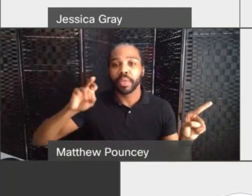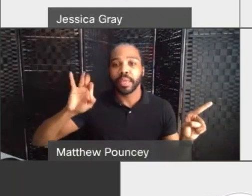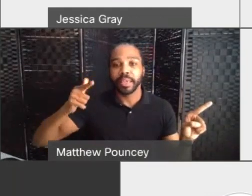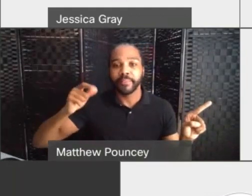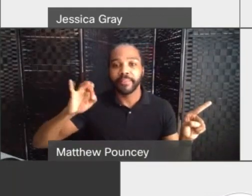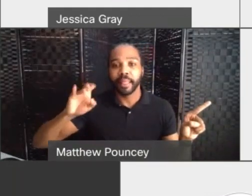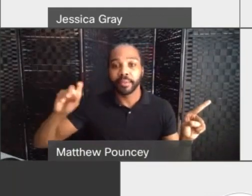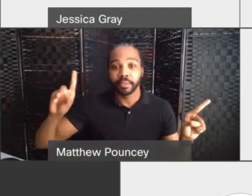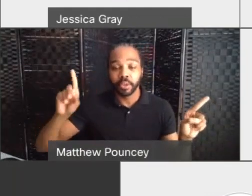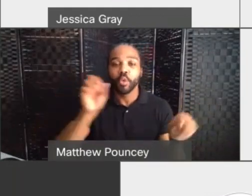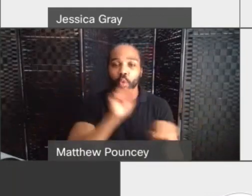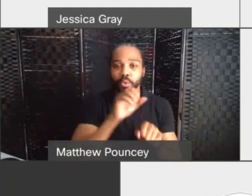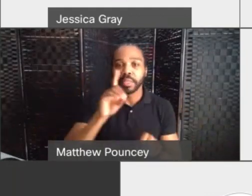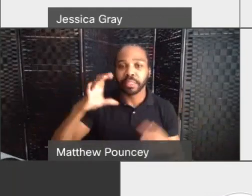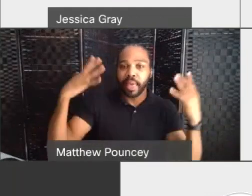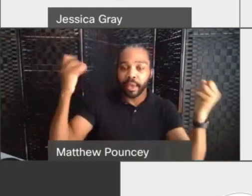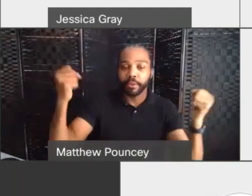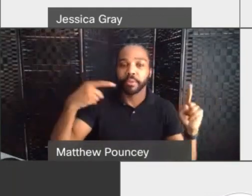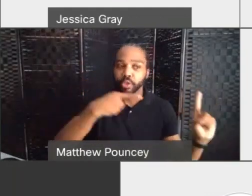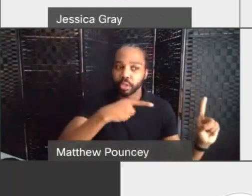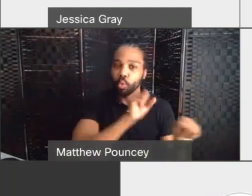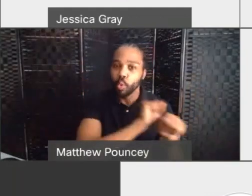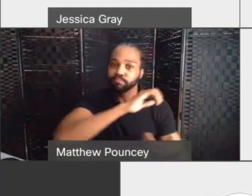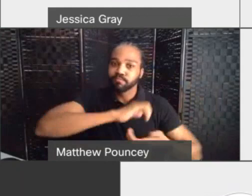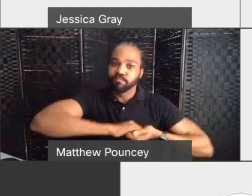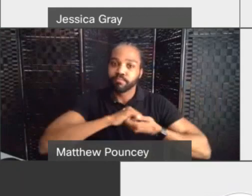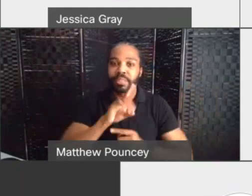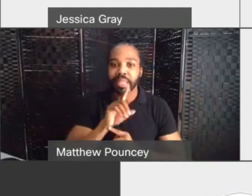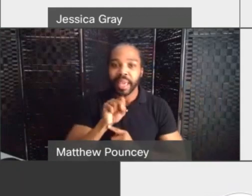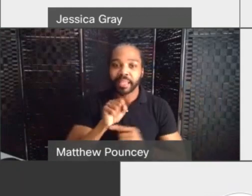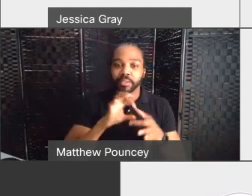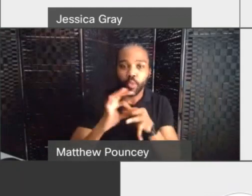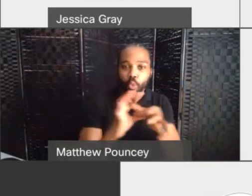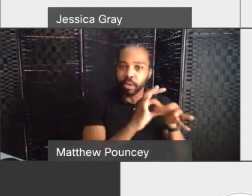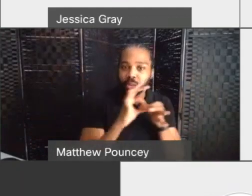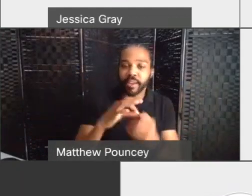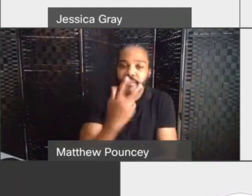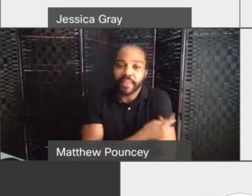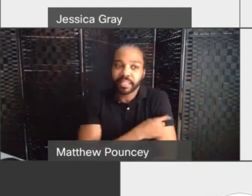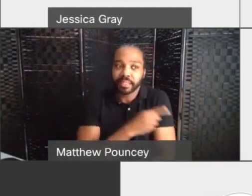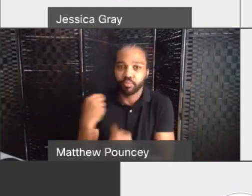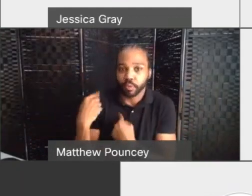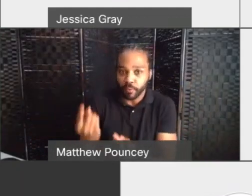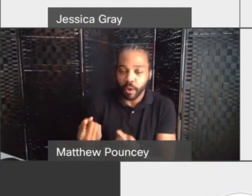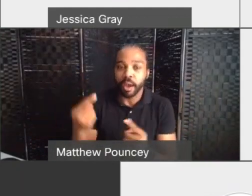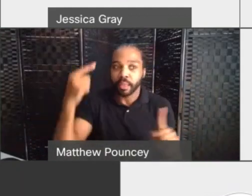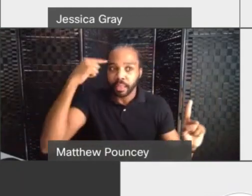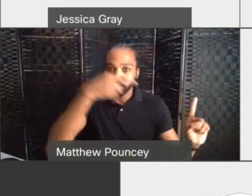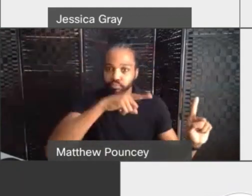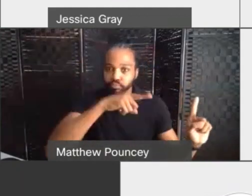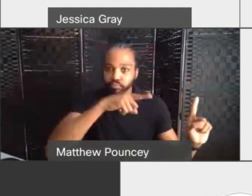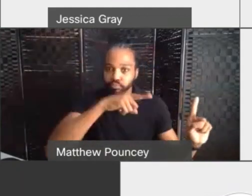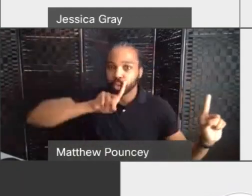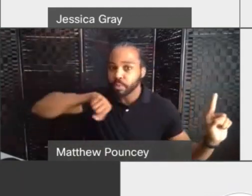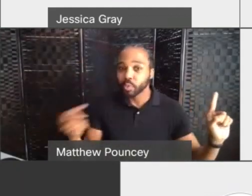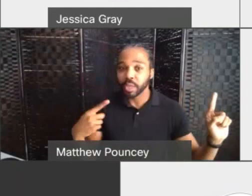worked with DDS on coordinating vaccines so far, could respond to this. Is